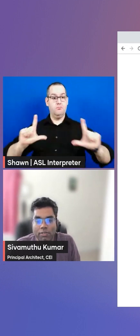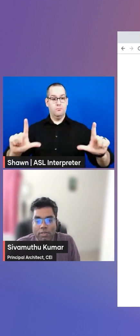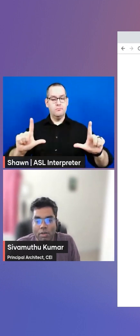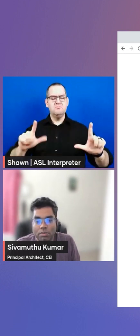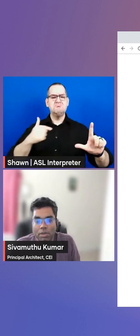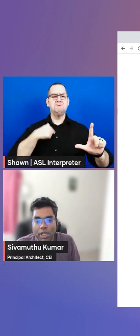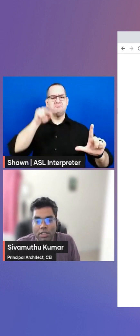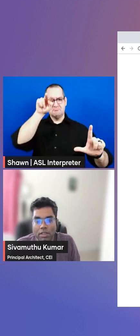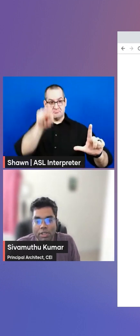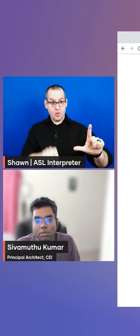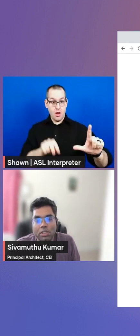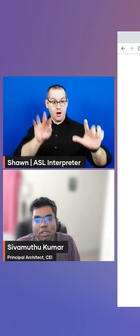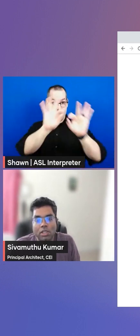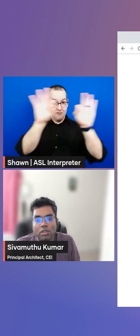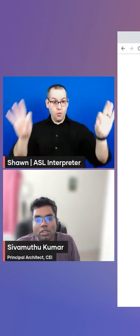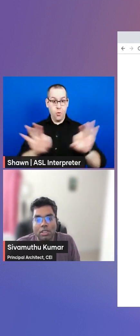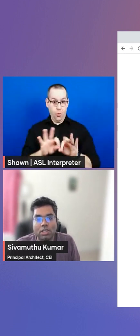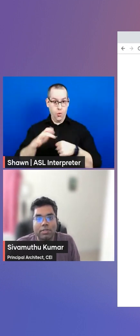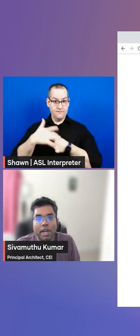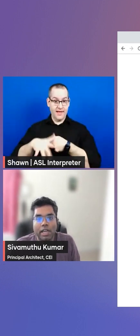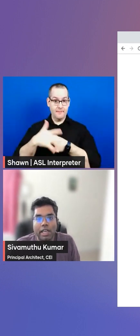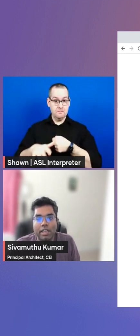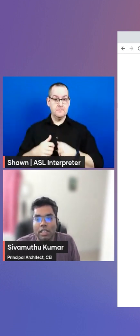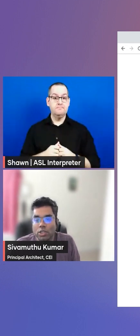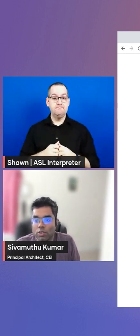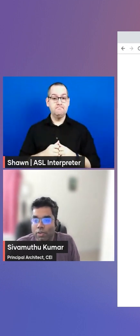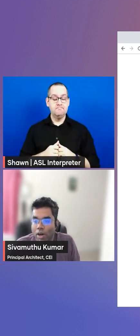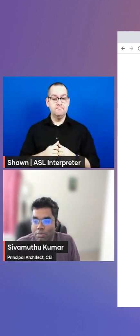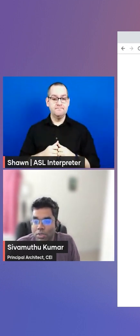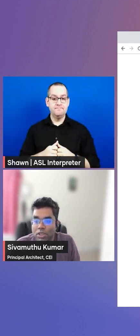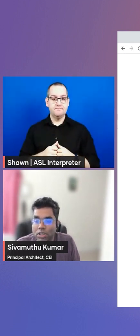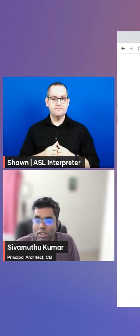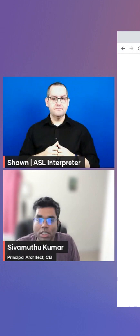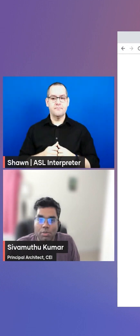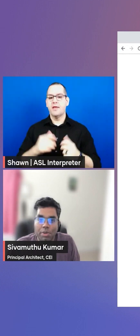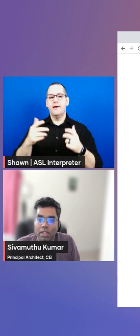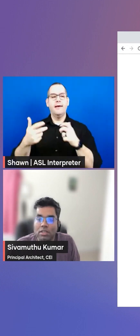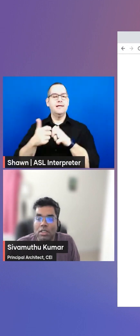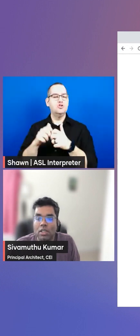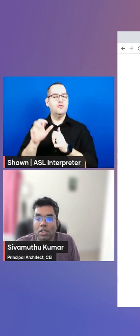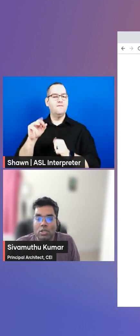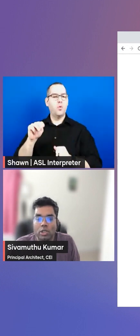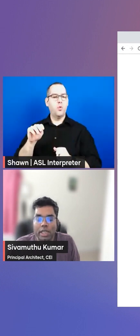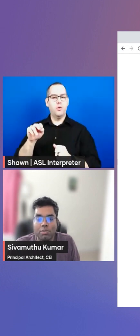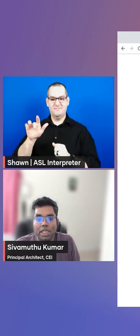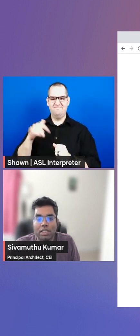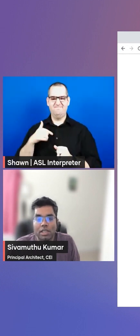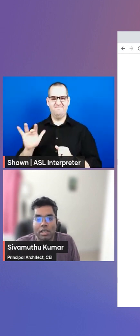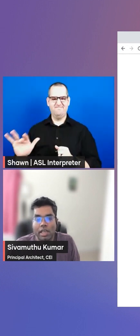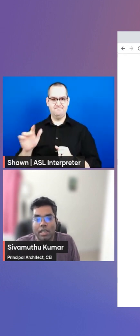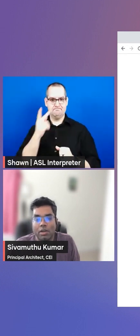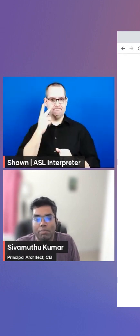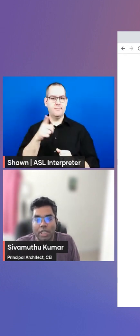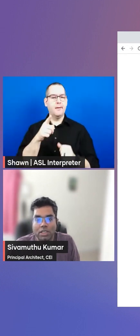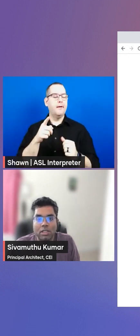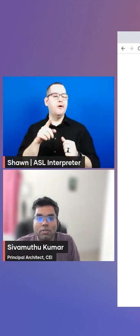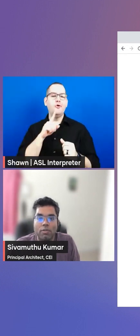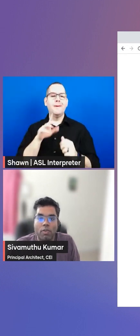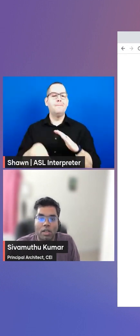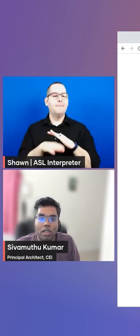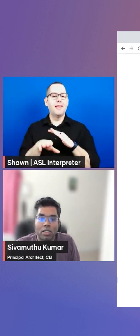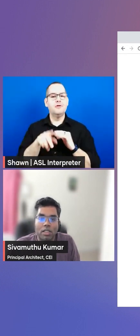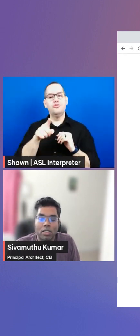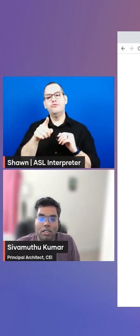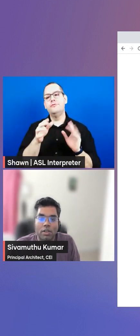see like the form templates available. So this is where like the issue forms that's helping us. So you can basically like